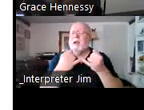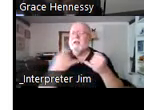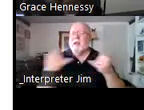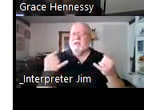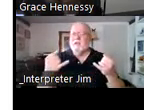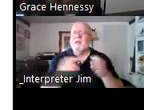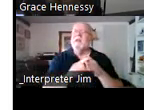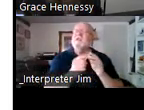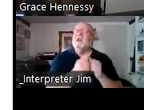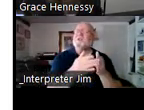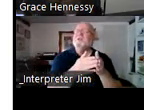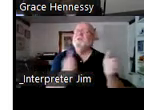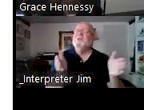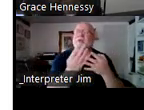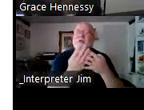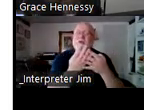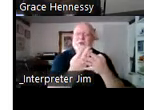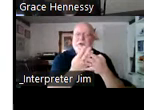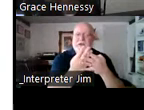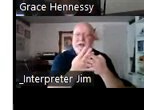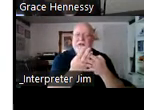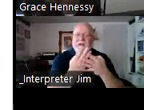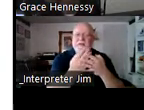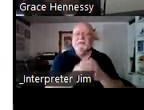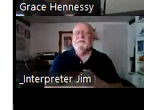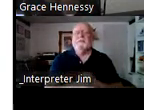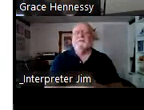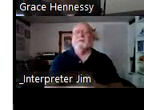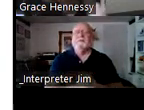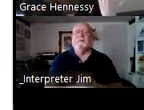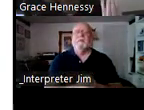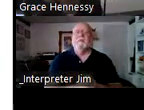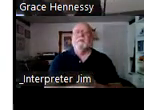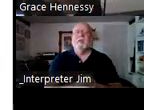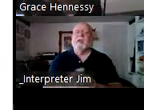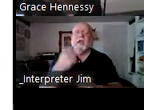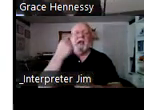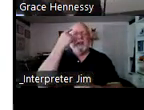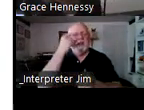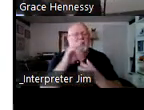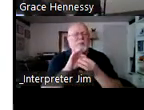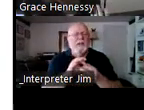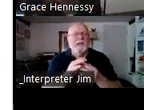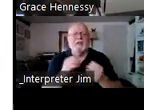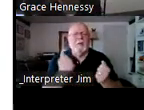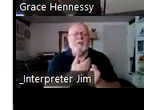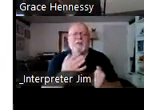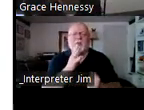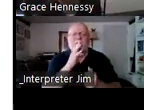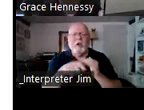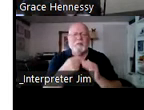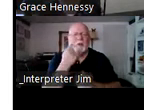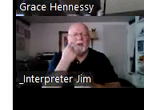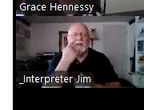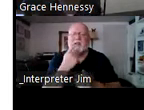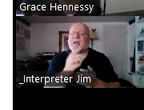screening with an evidence-based screening instrument for co-occurring mental health conditions. And I think in terms of what we've just been talking about, that's also important as well,